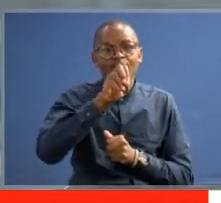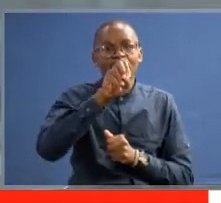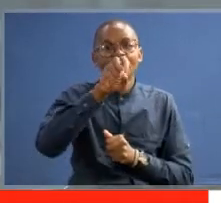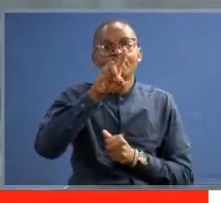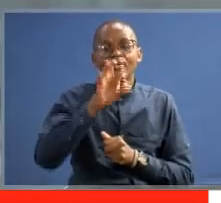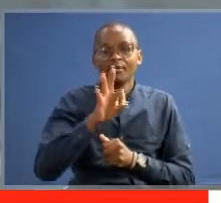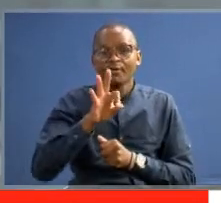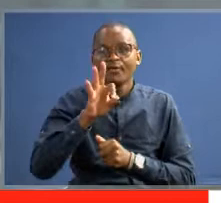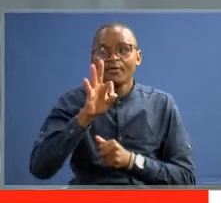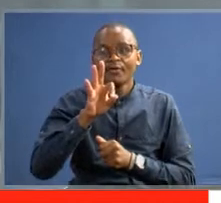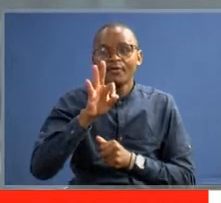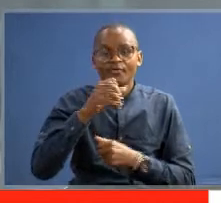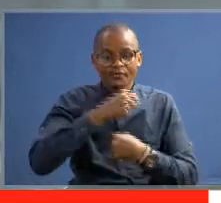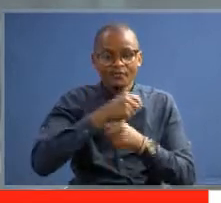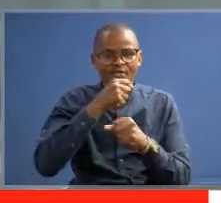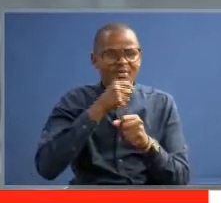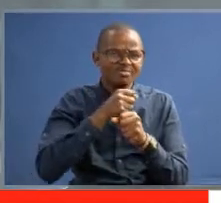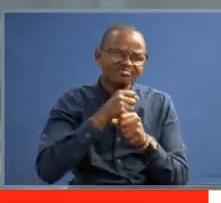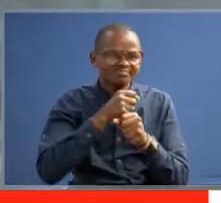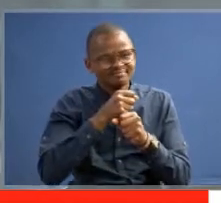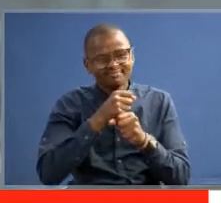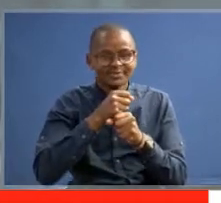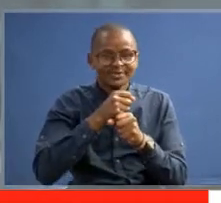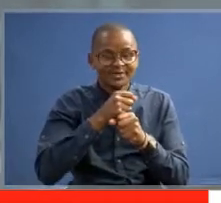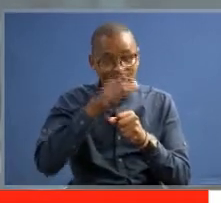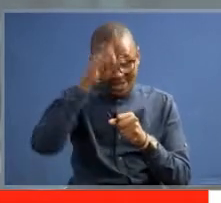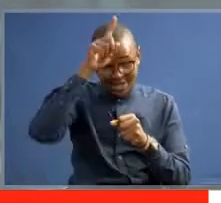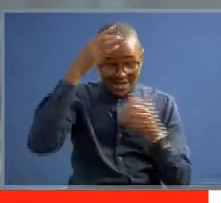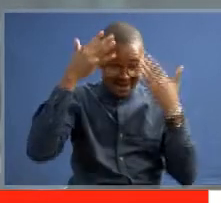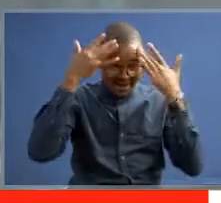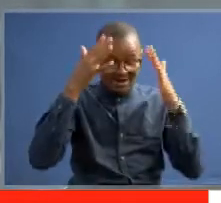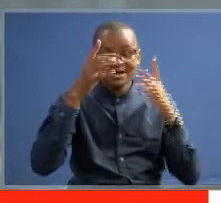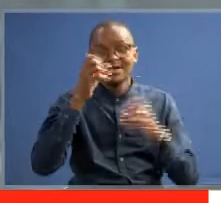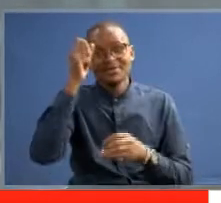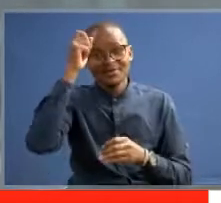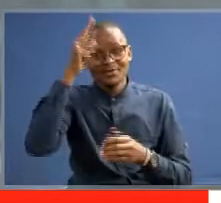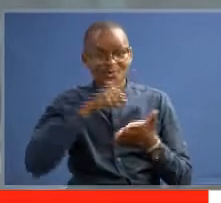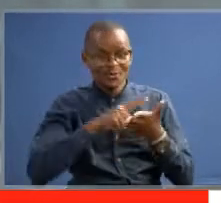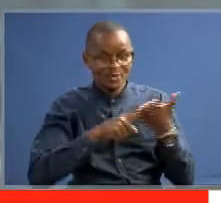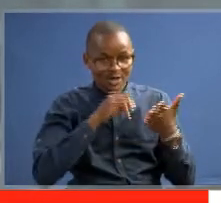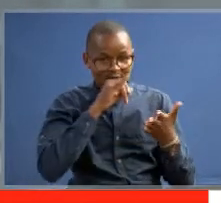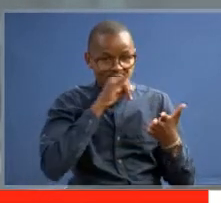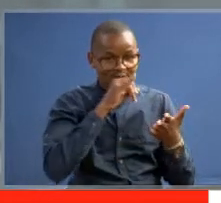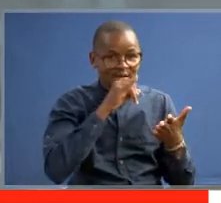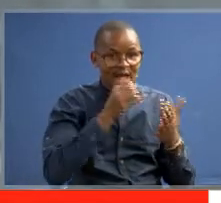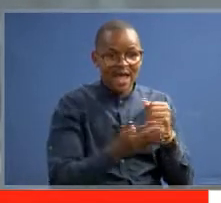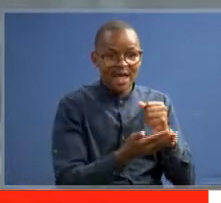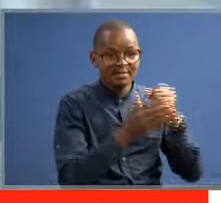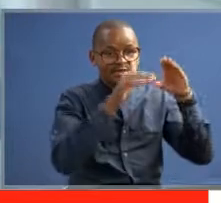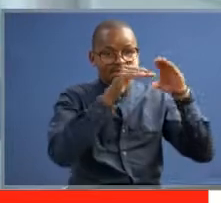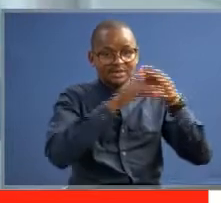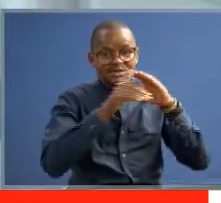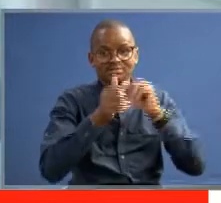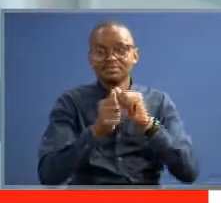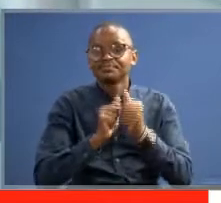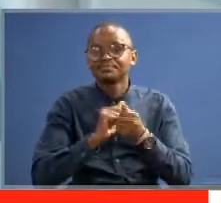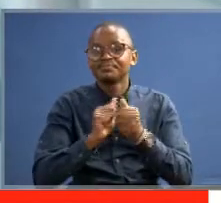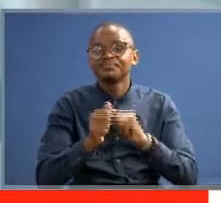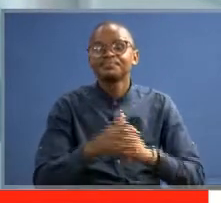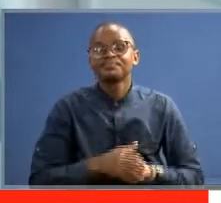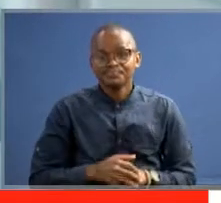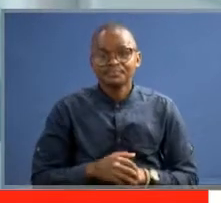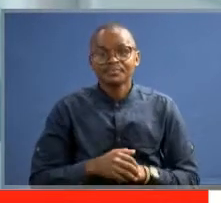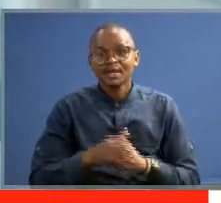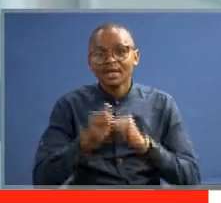2013. From a layman who doesn't understand a lot about it, what is it born to help in terms of running on sports?